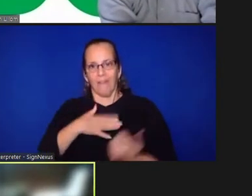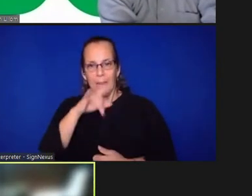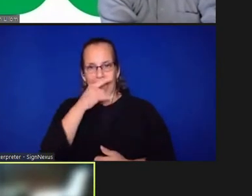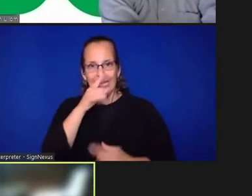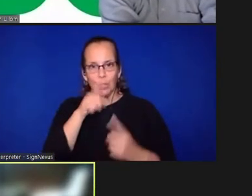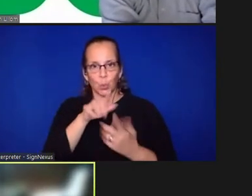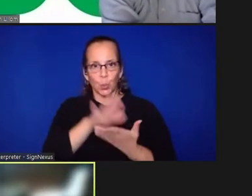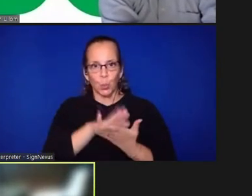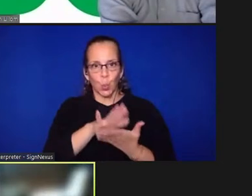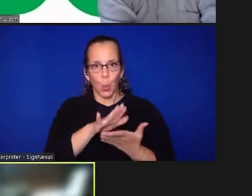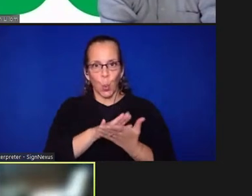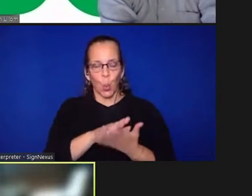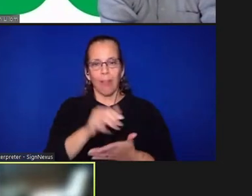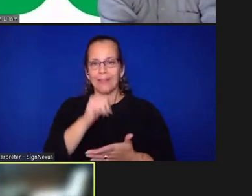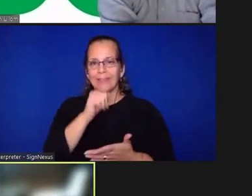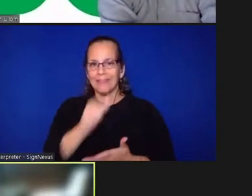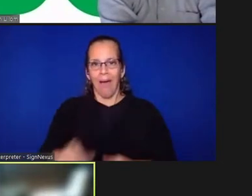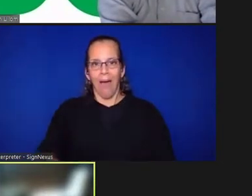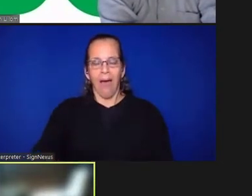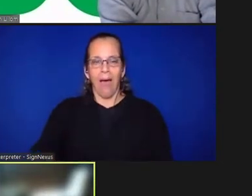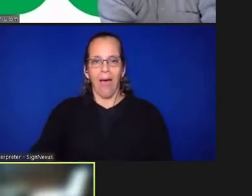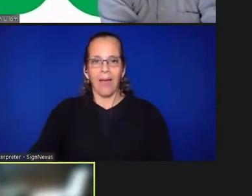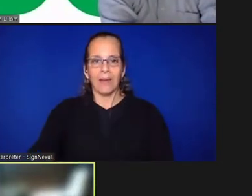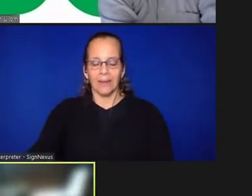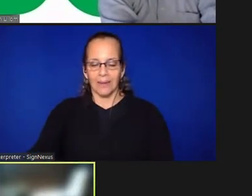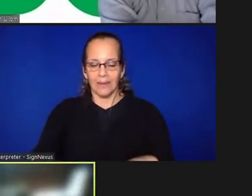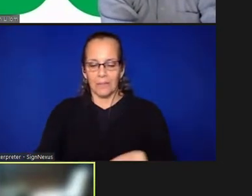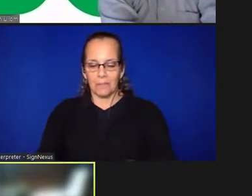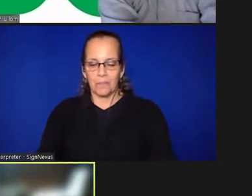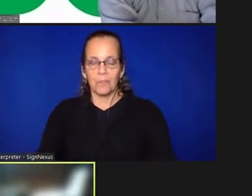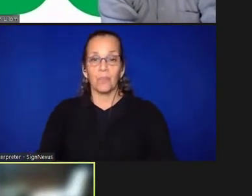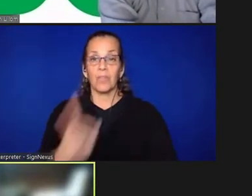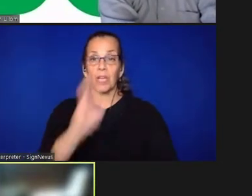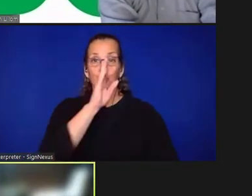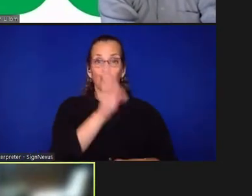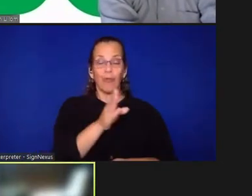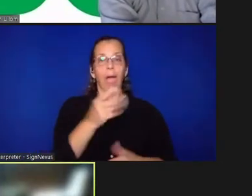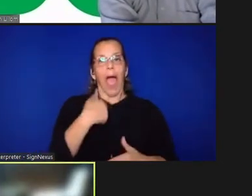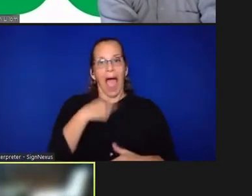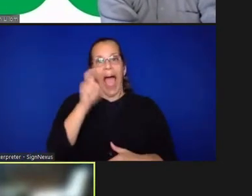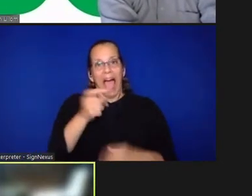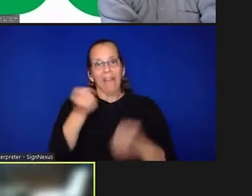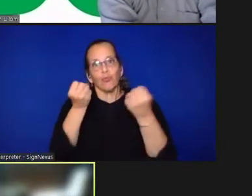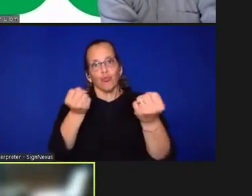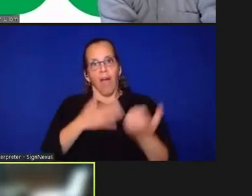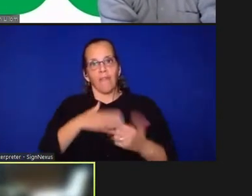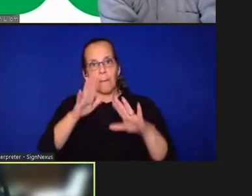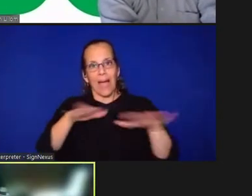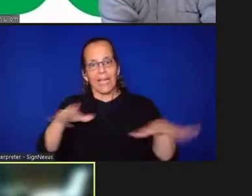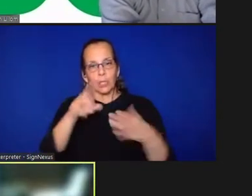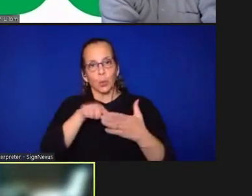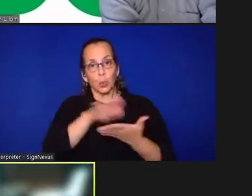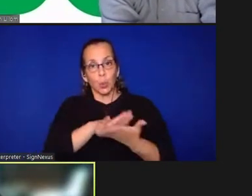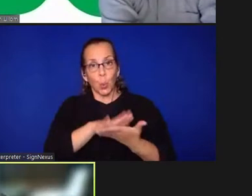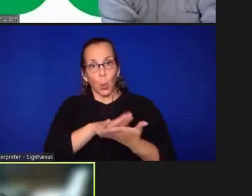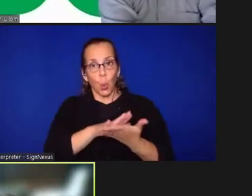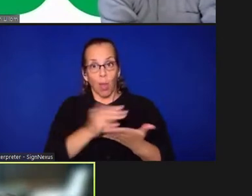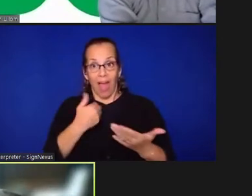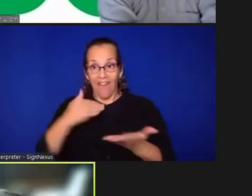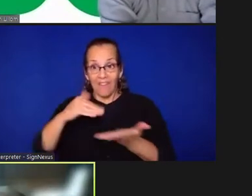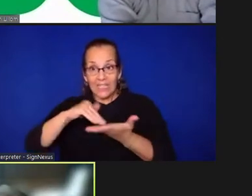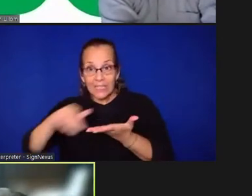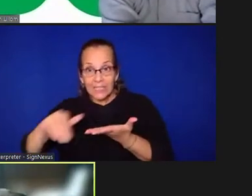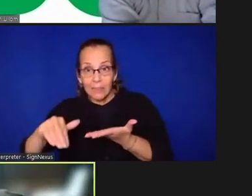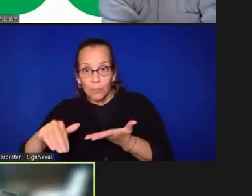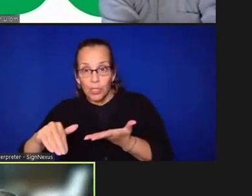you know Tran you know go to work pipeline I have to drive the kids to school is there going to be an exception for this because if not